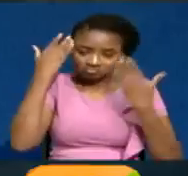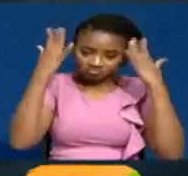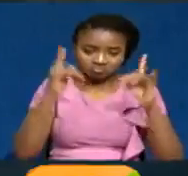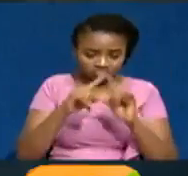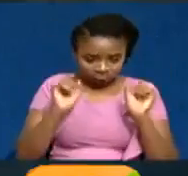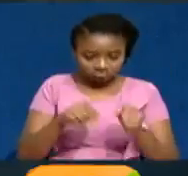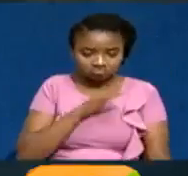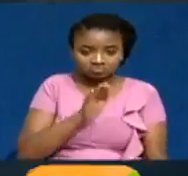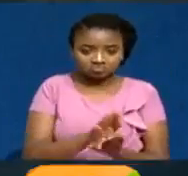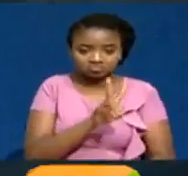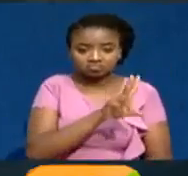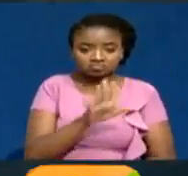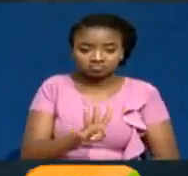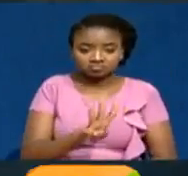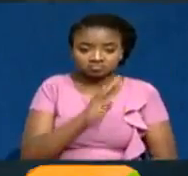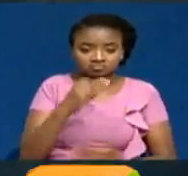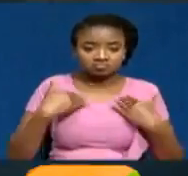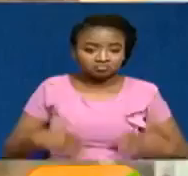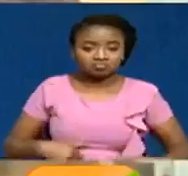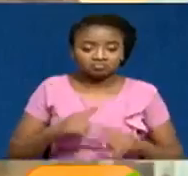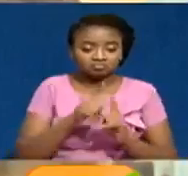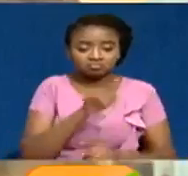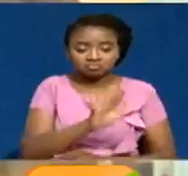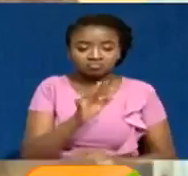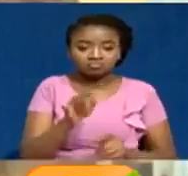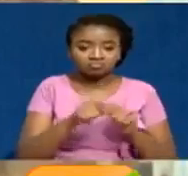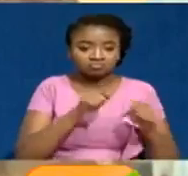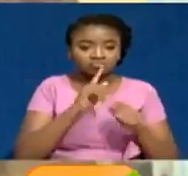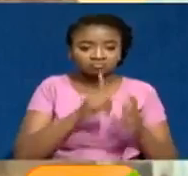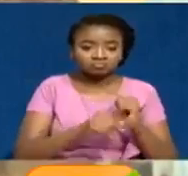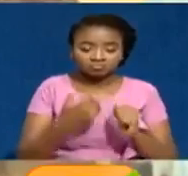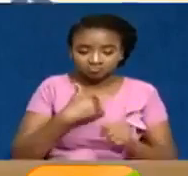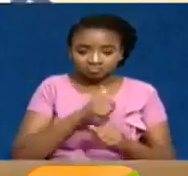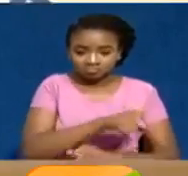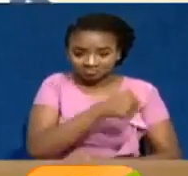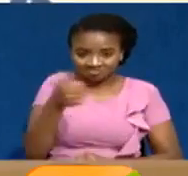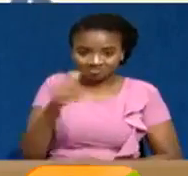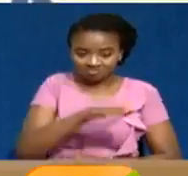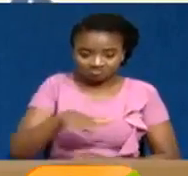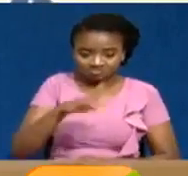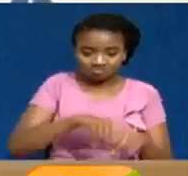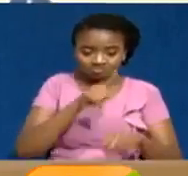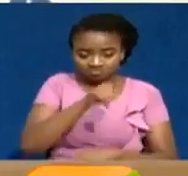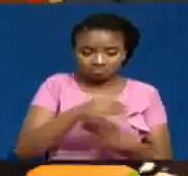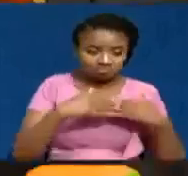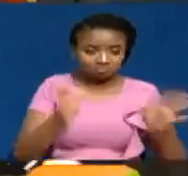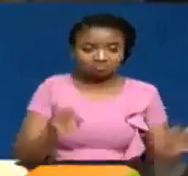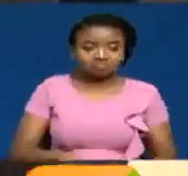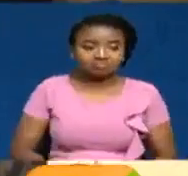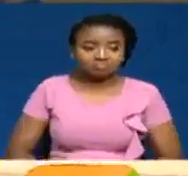hold 24 bodies. The administration, however, says they have extra space when the facility is